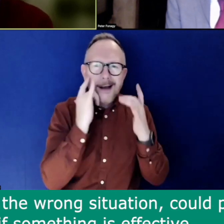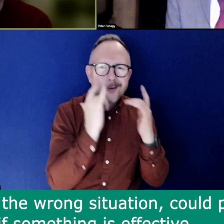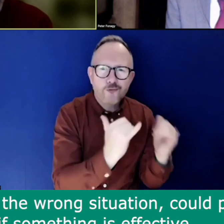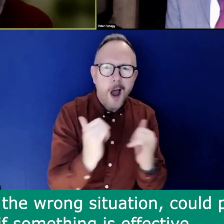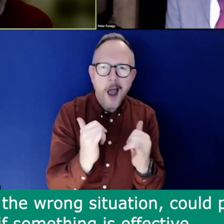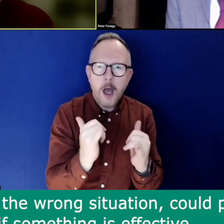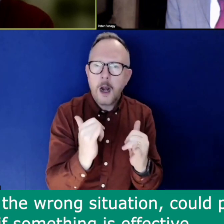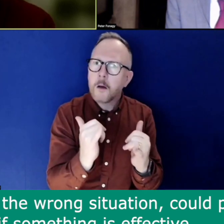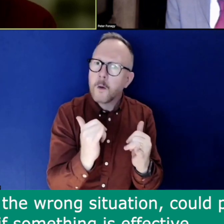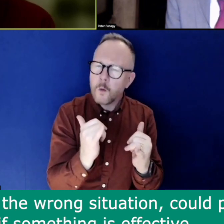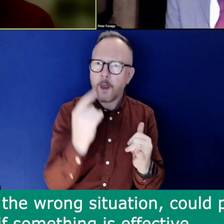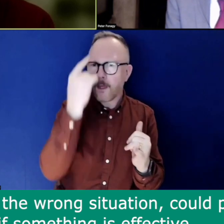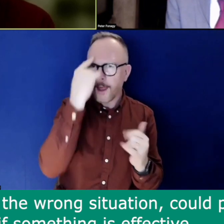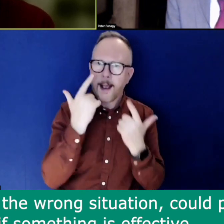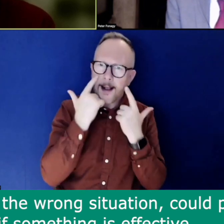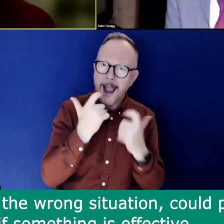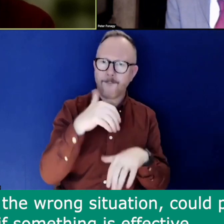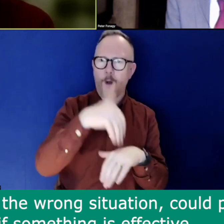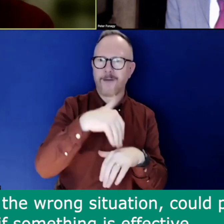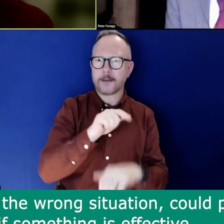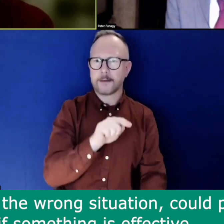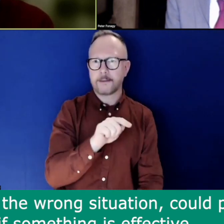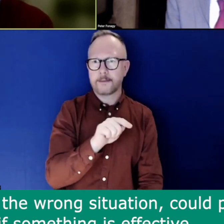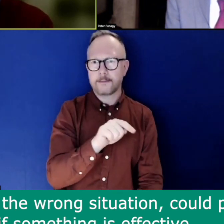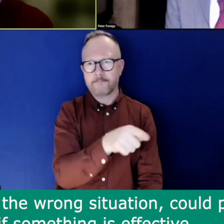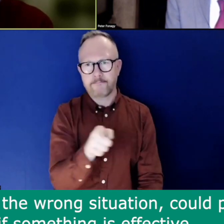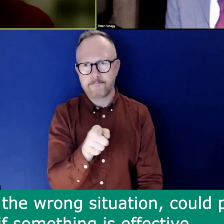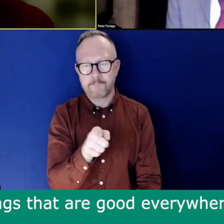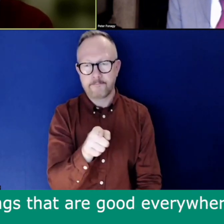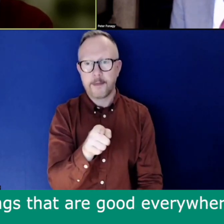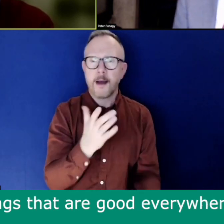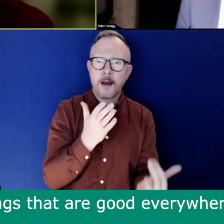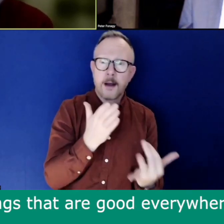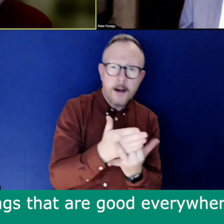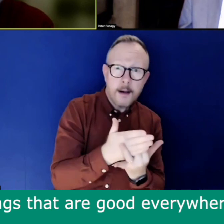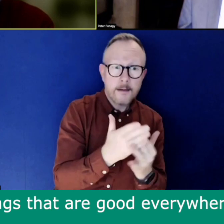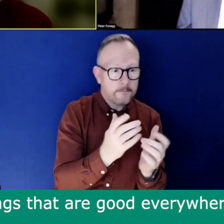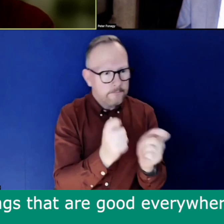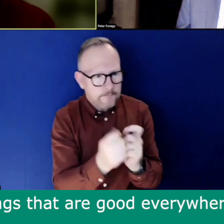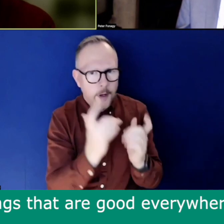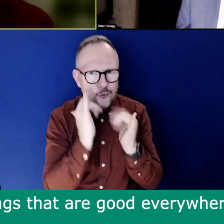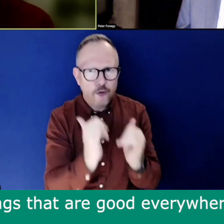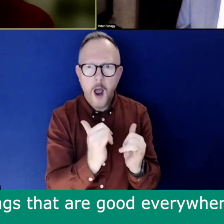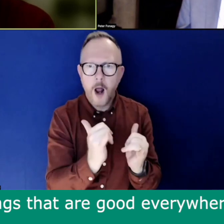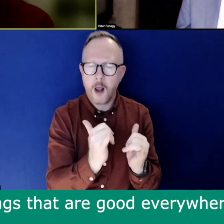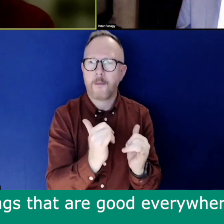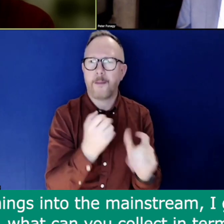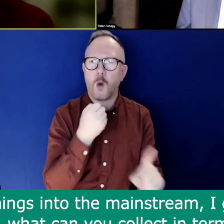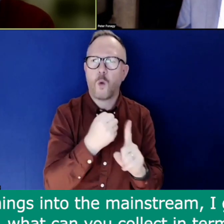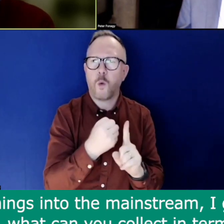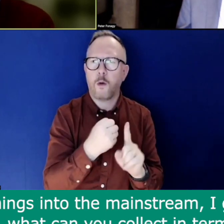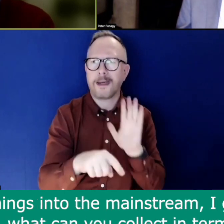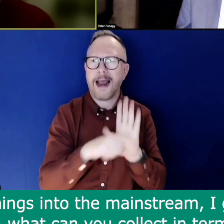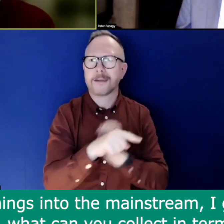wrong situation could potentially be harmful if something is effective. There are a few things that are good everywhere all the time.